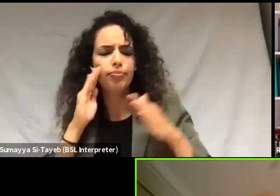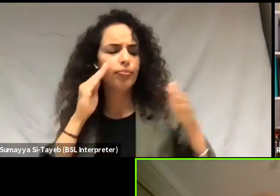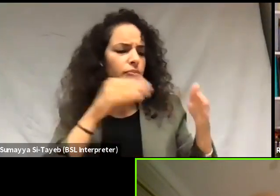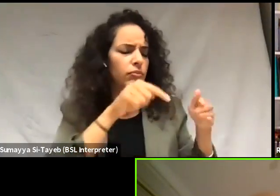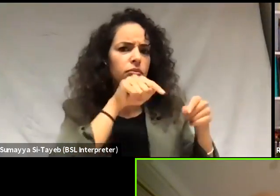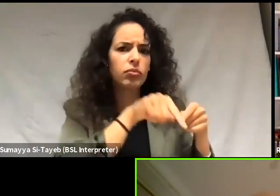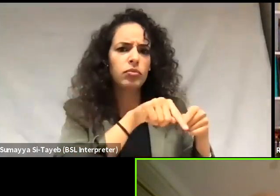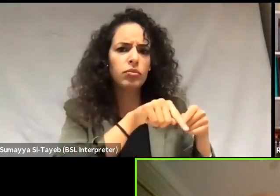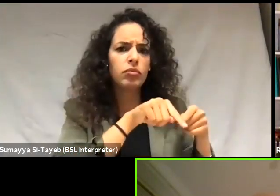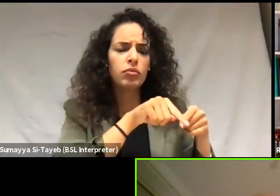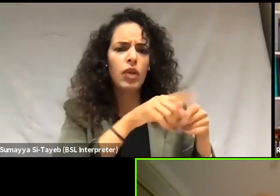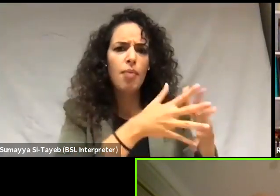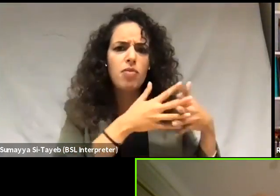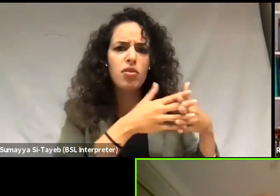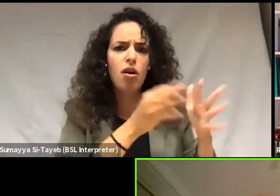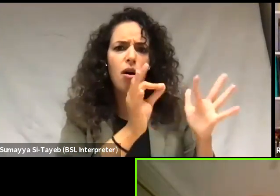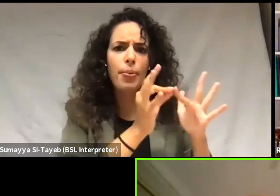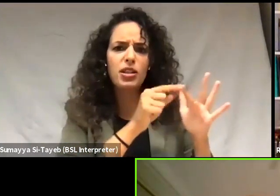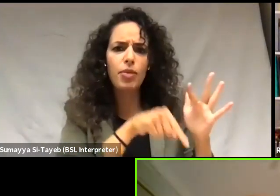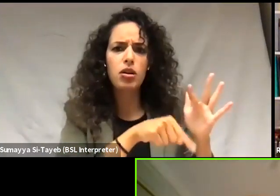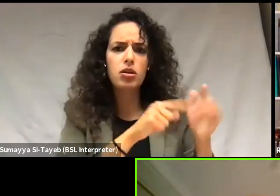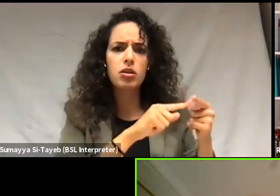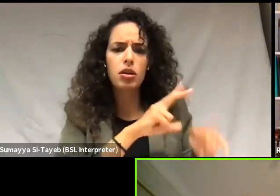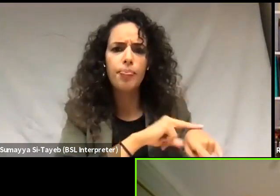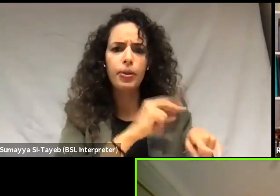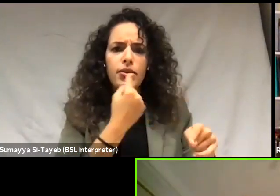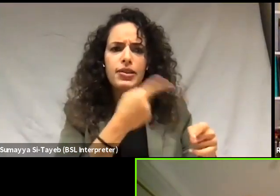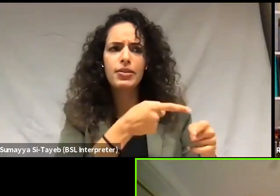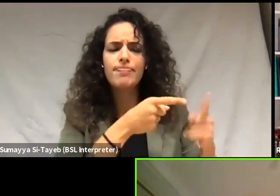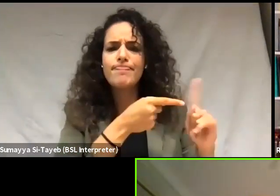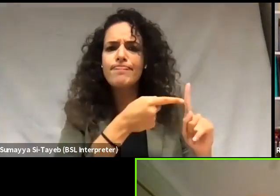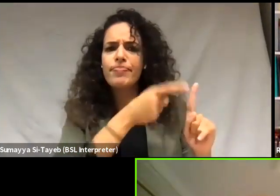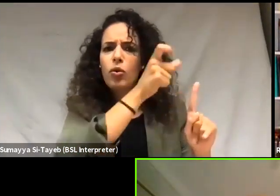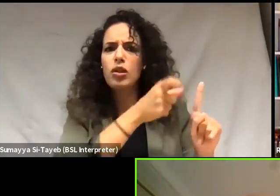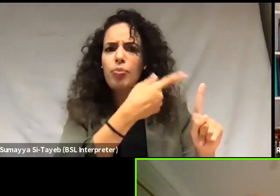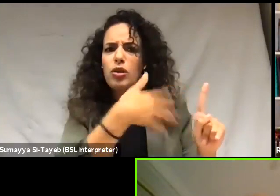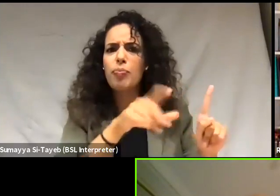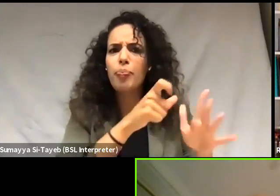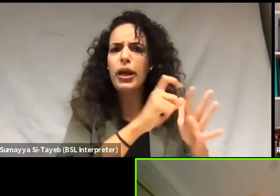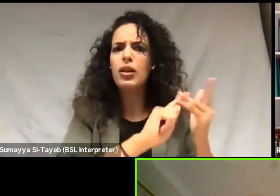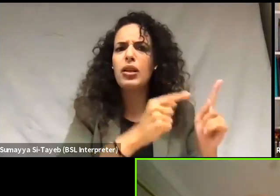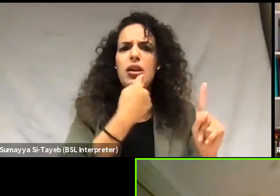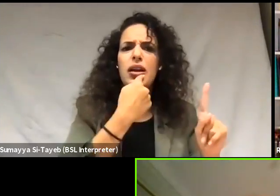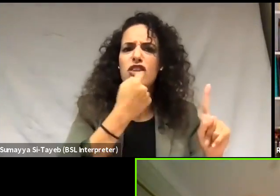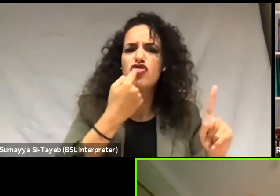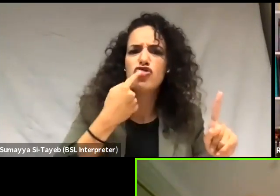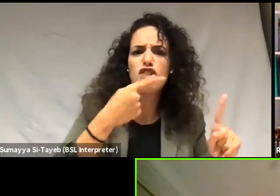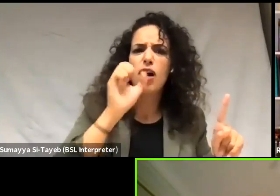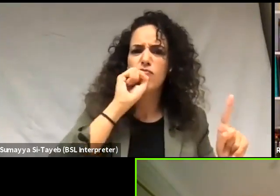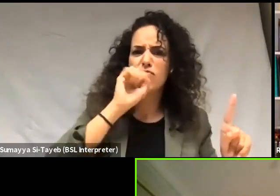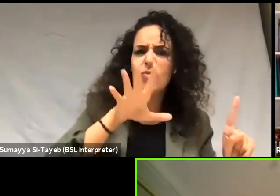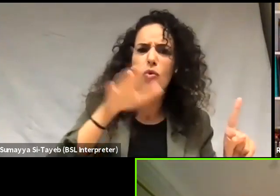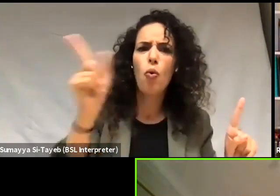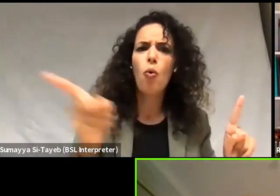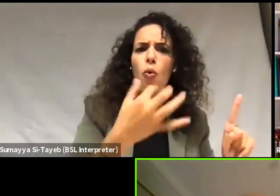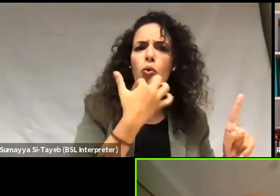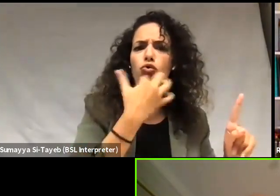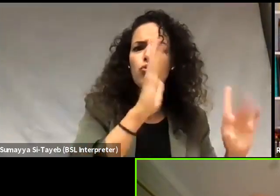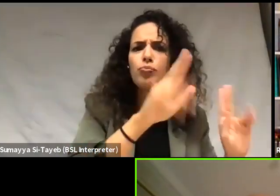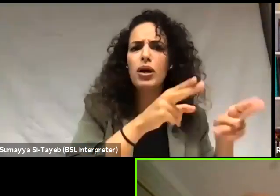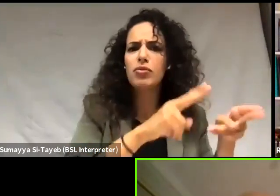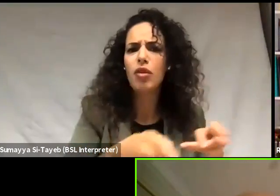had police on record saying that this guy went and did this and shouted, "All Jews must die," and shot dead worshippers in a